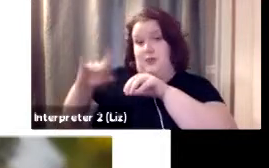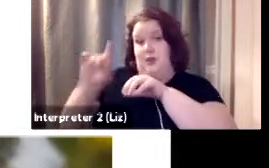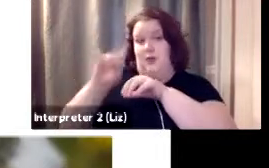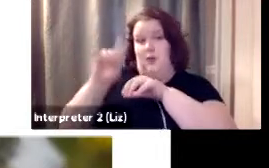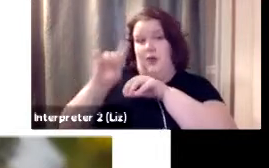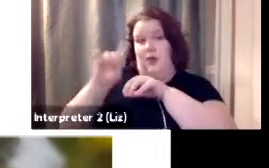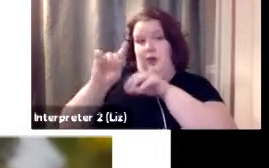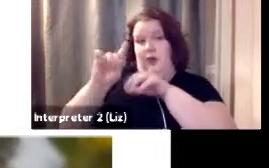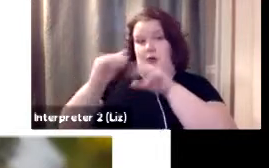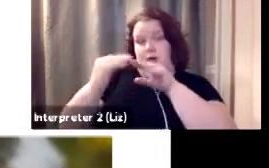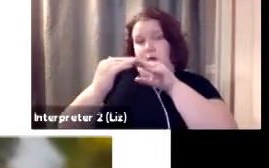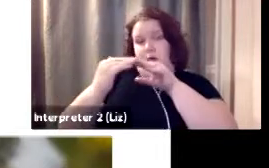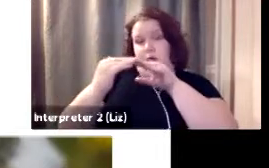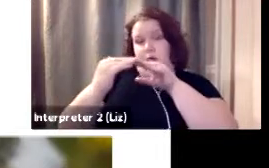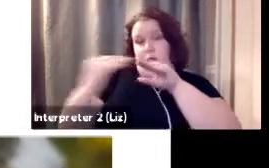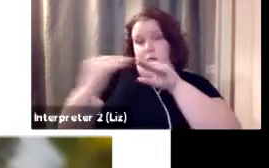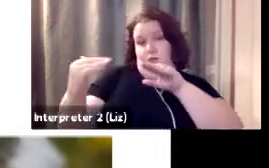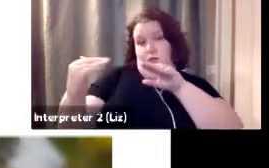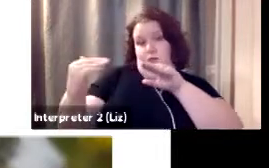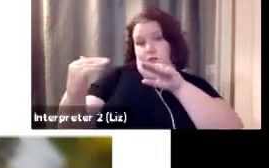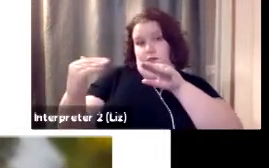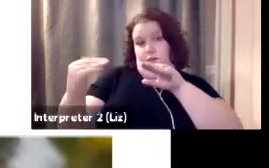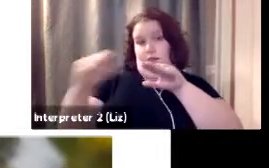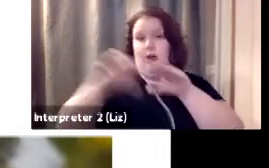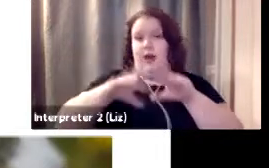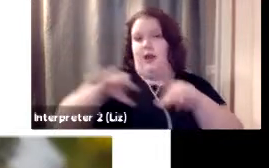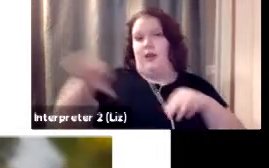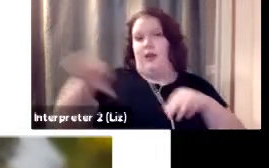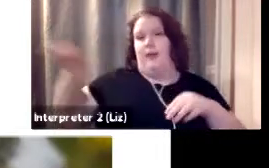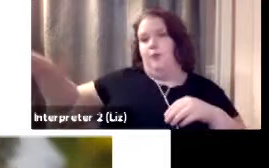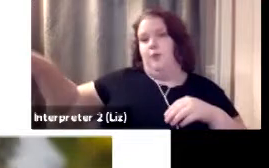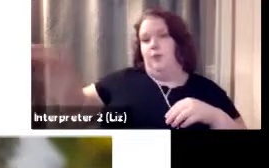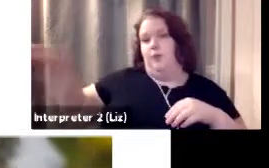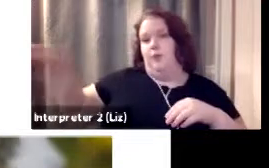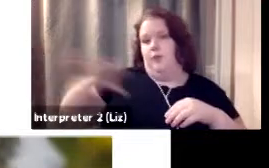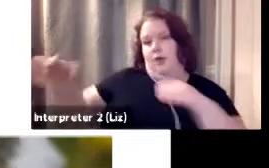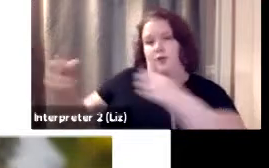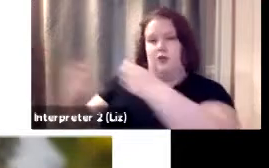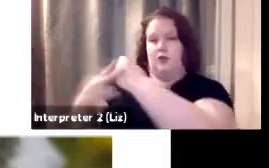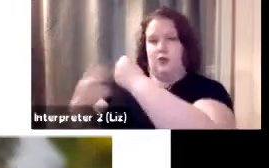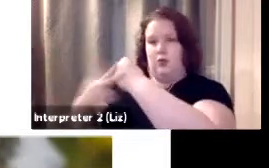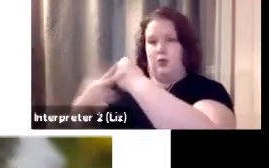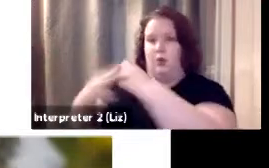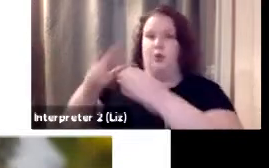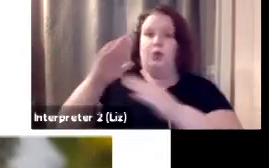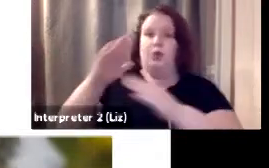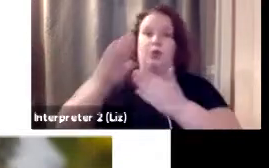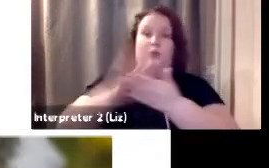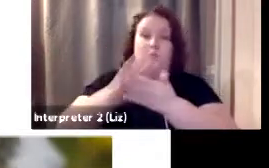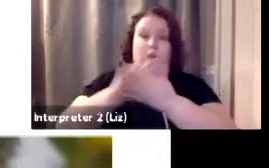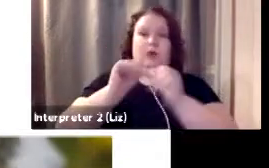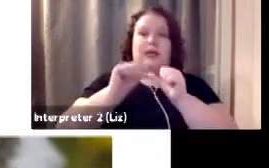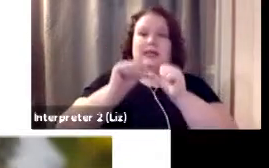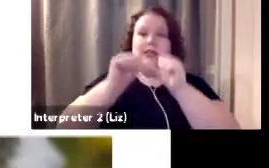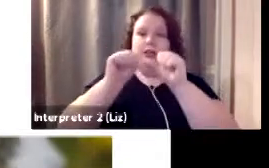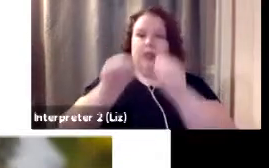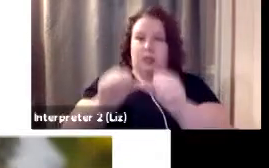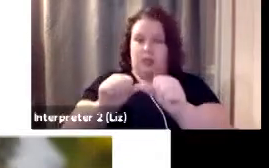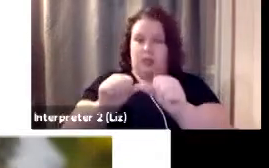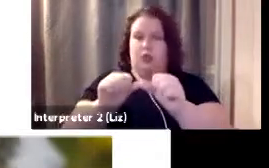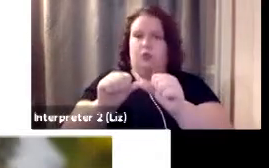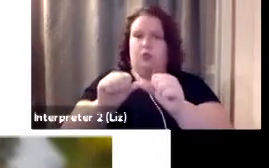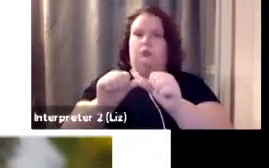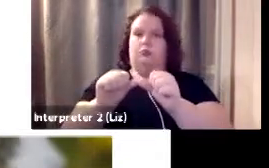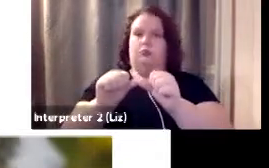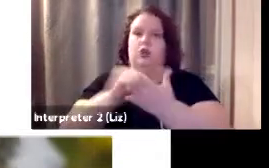portables off to the side to, so the school can be continuously operational during the construction and they could safely, um,